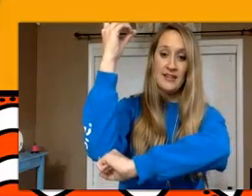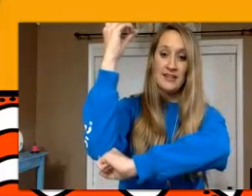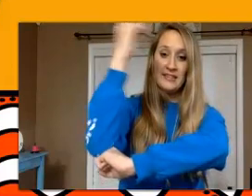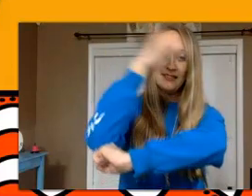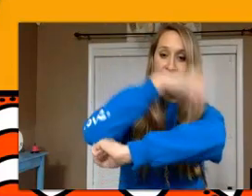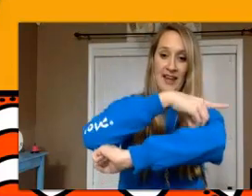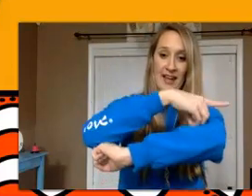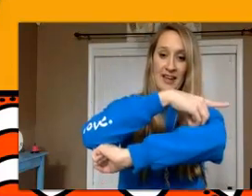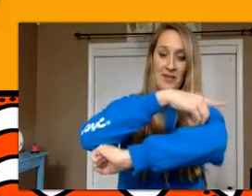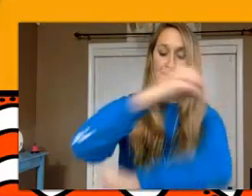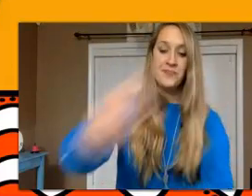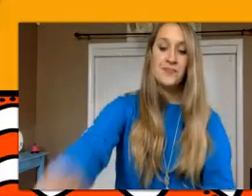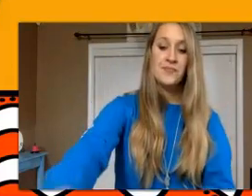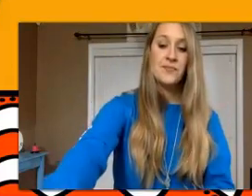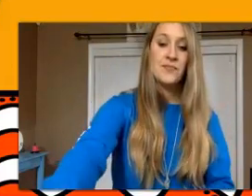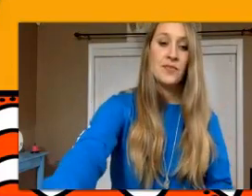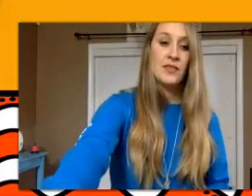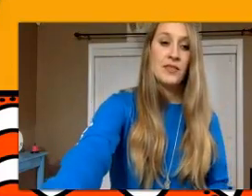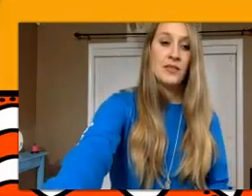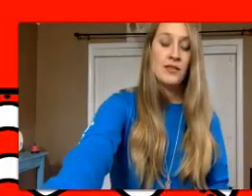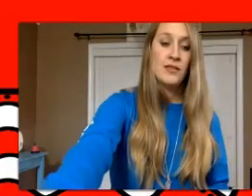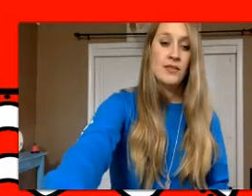it. Day.